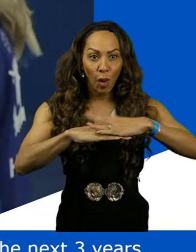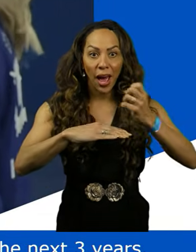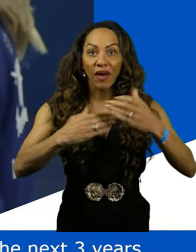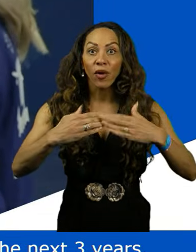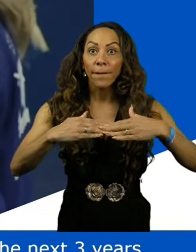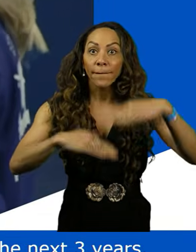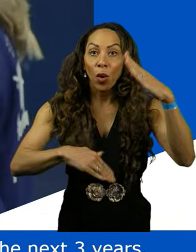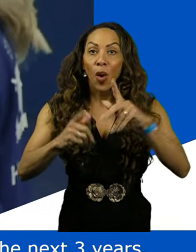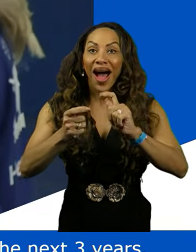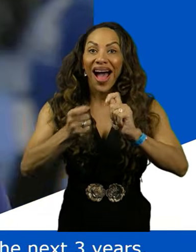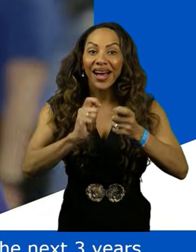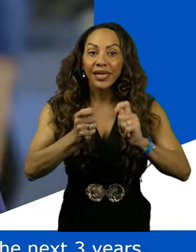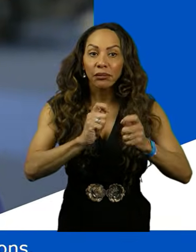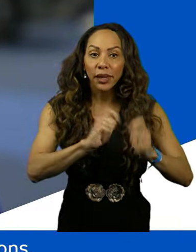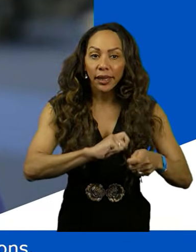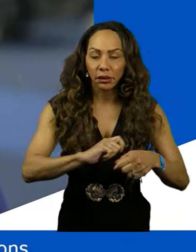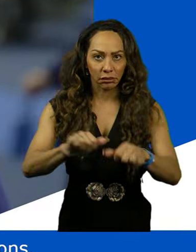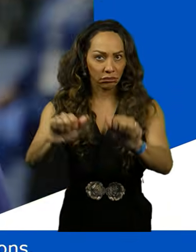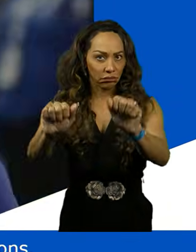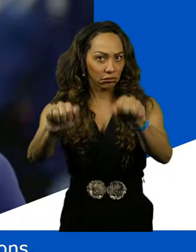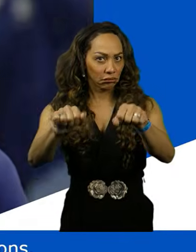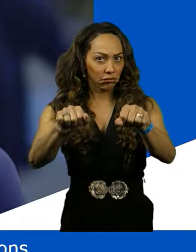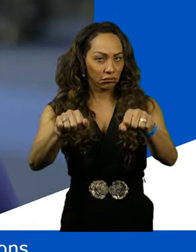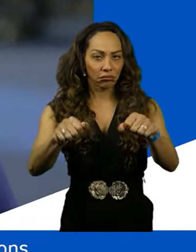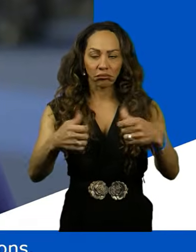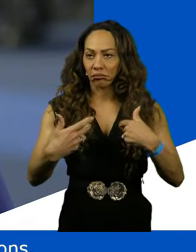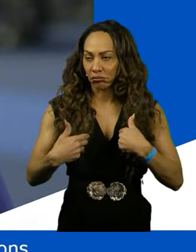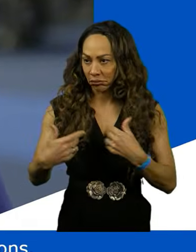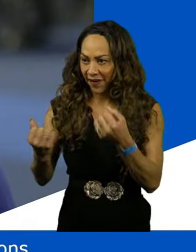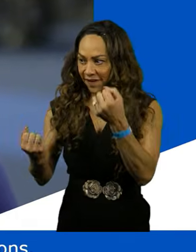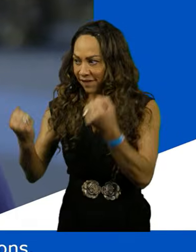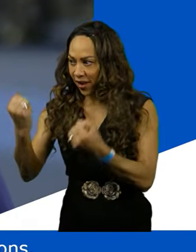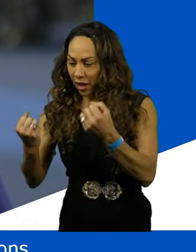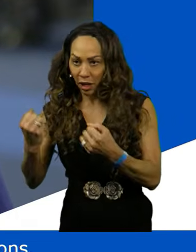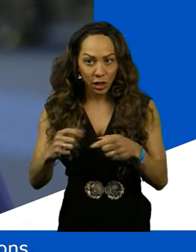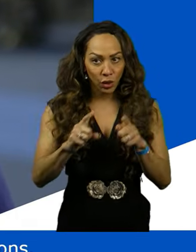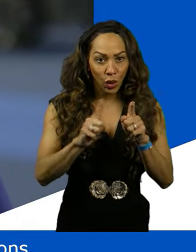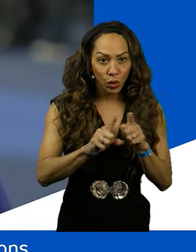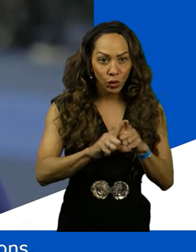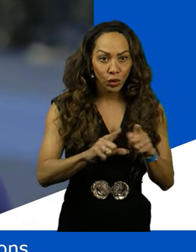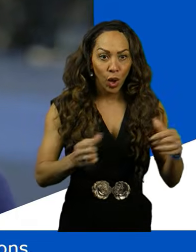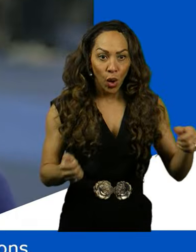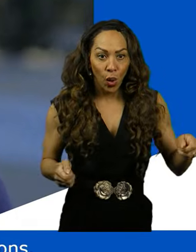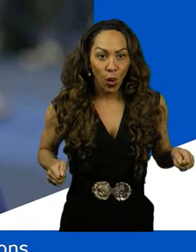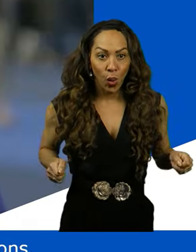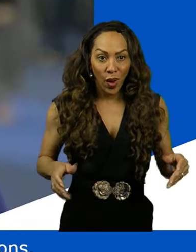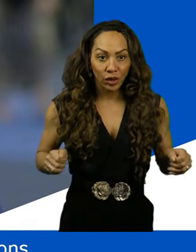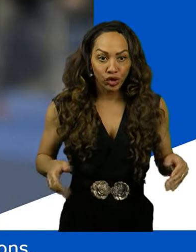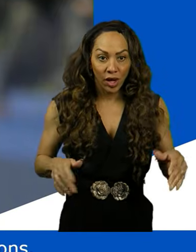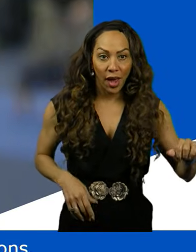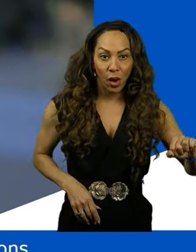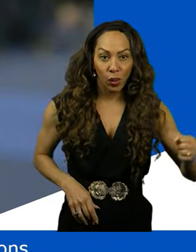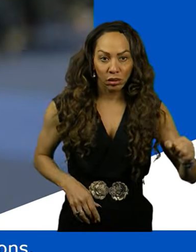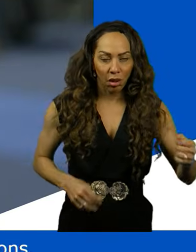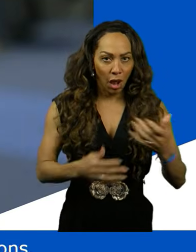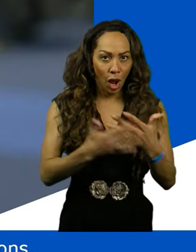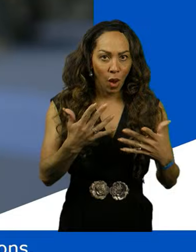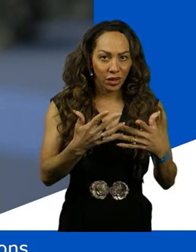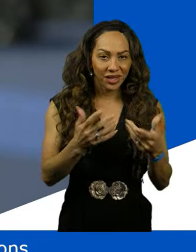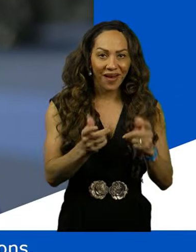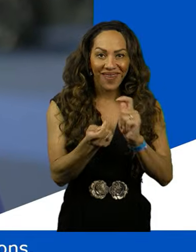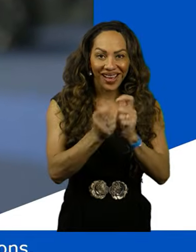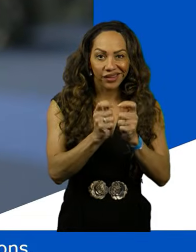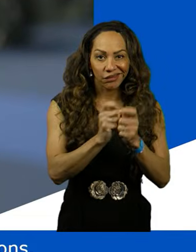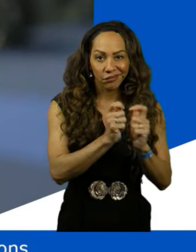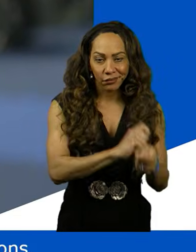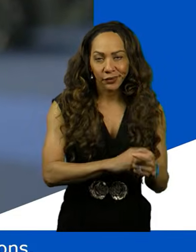amazing what we can do to vehicles, and also our wheelchair accessible vehicles are highly adapted. With adaptations, we appreciate it might be the